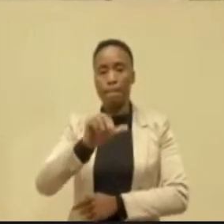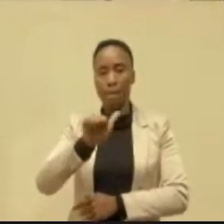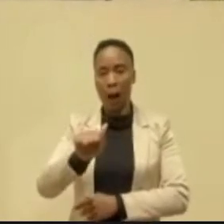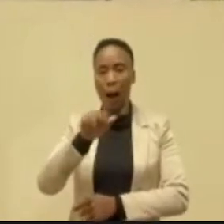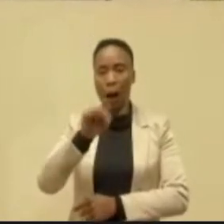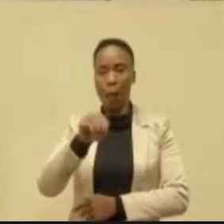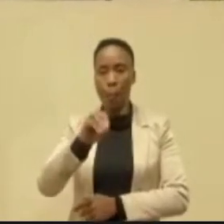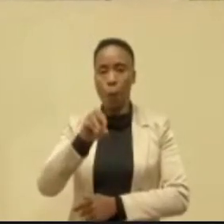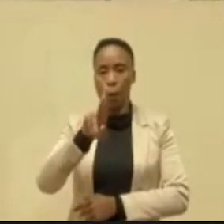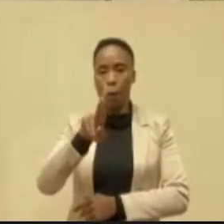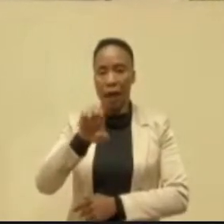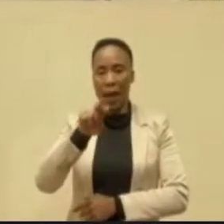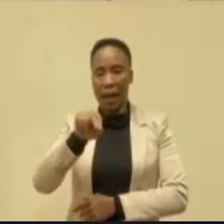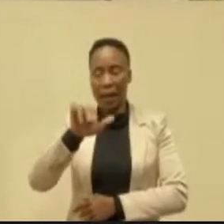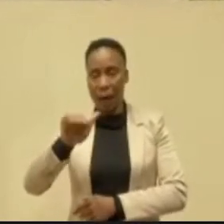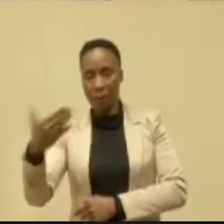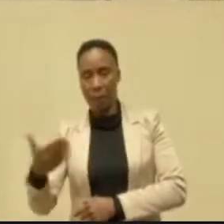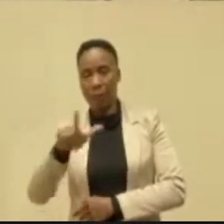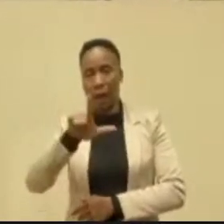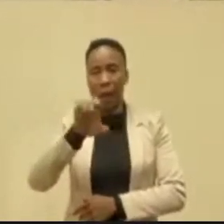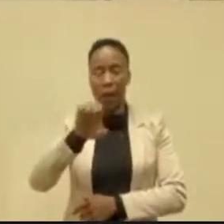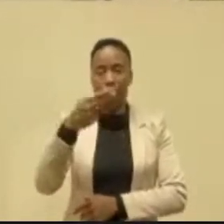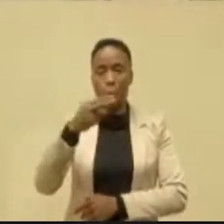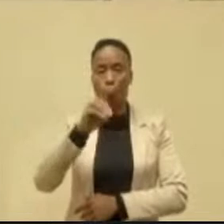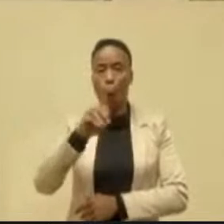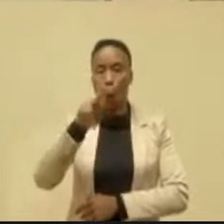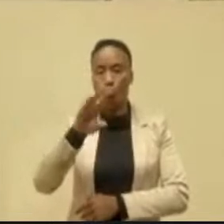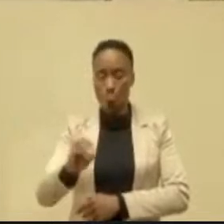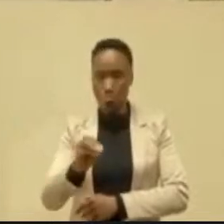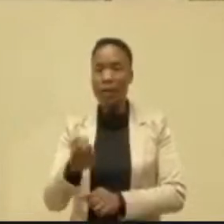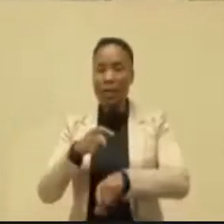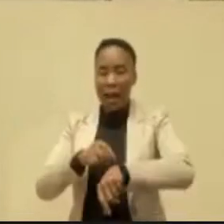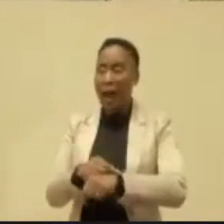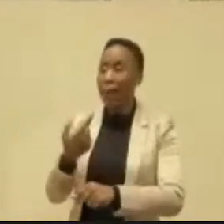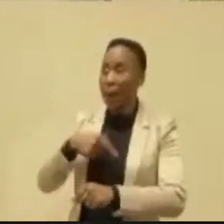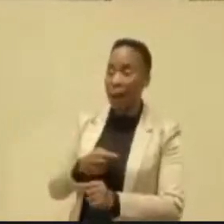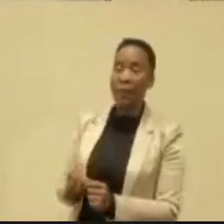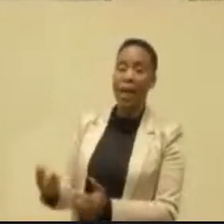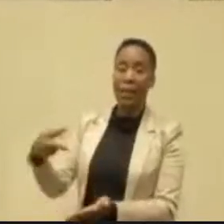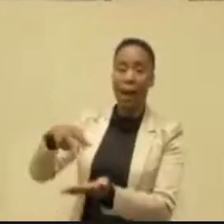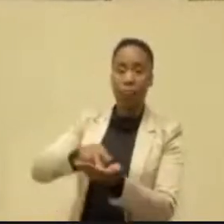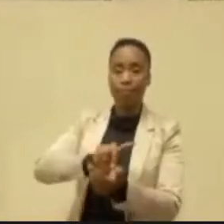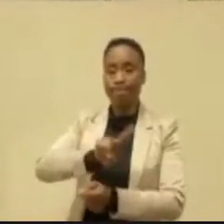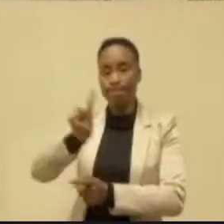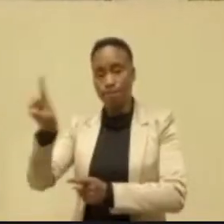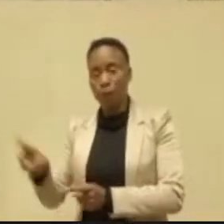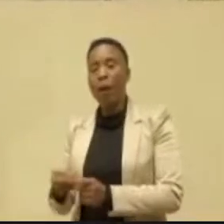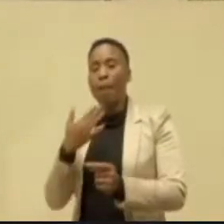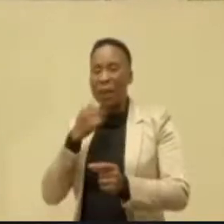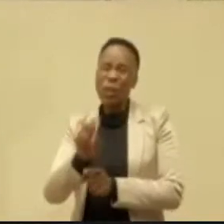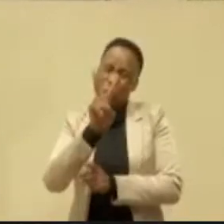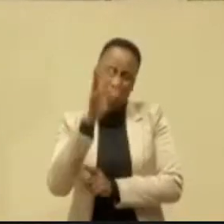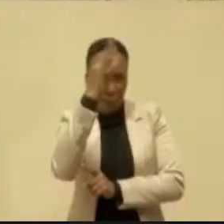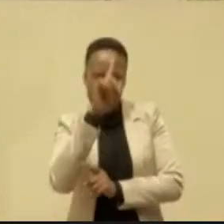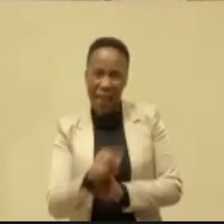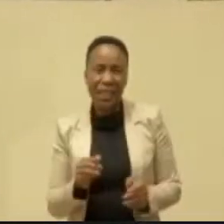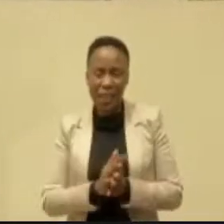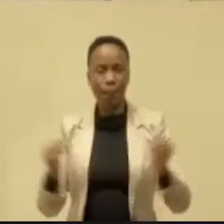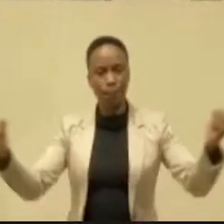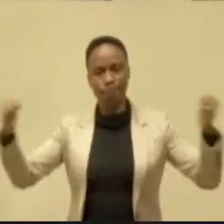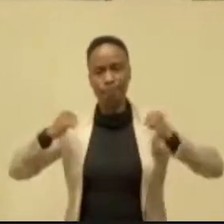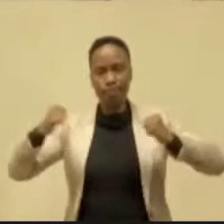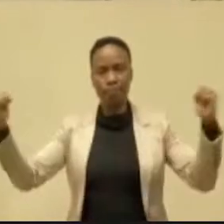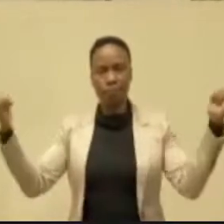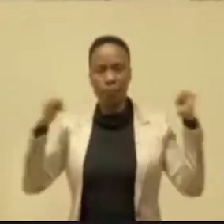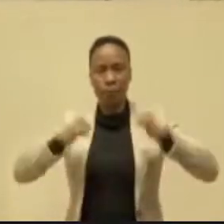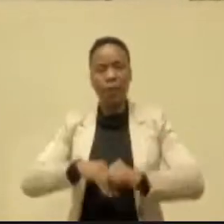ascended to the stage only two minutes restriction just to stretch i know but i'm not a